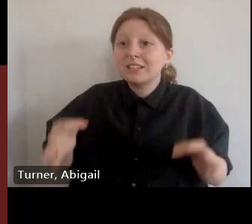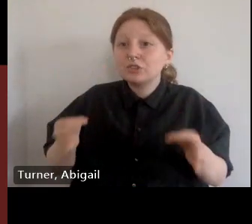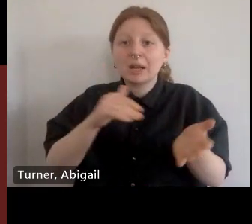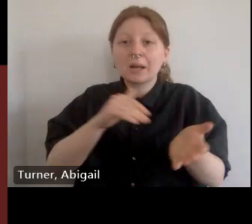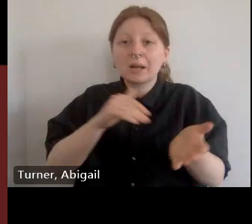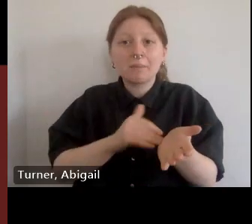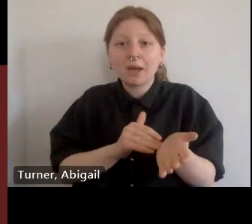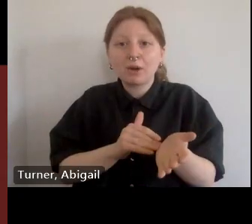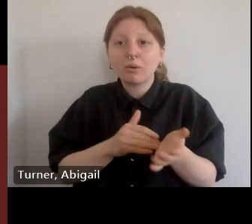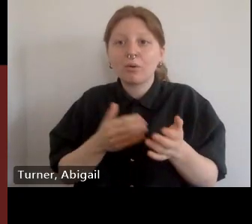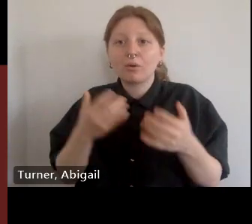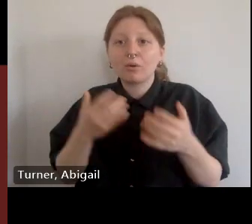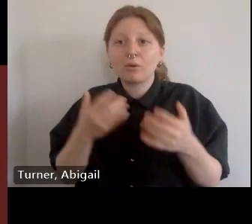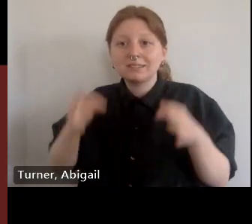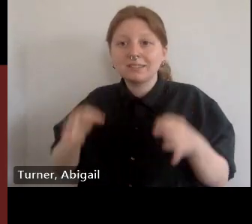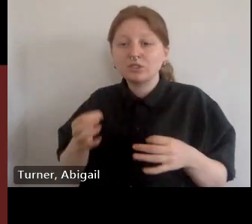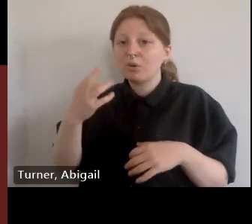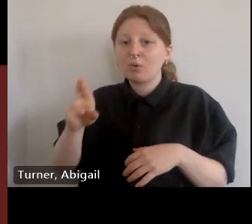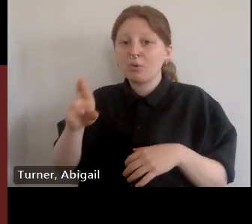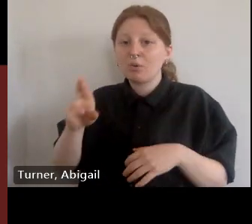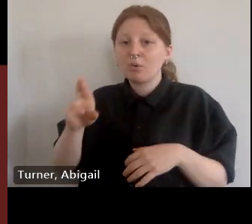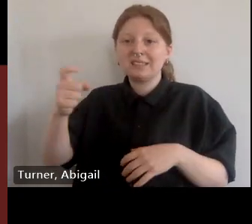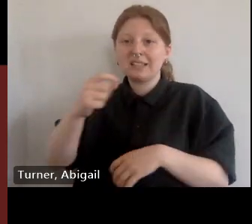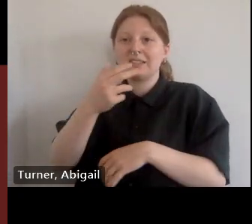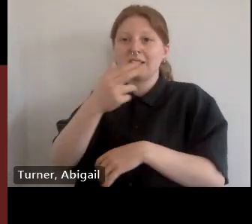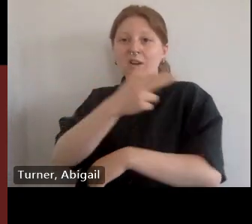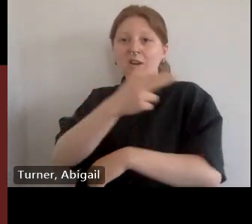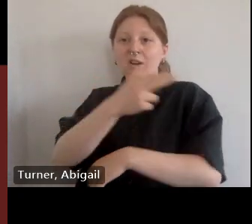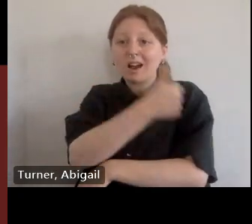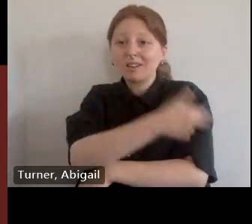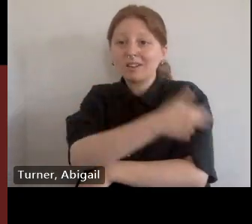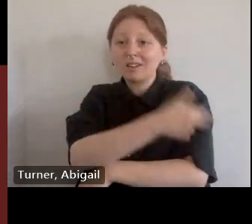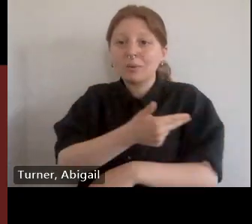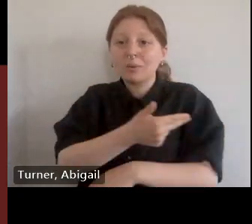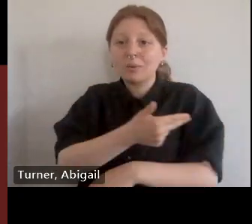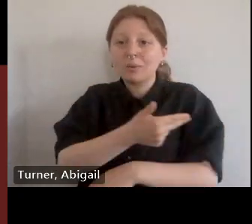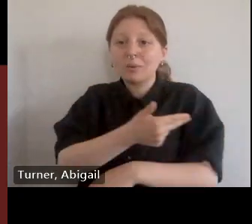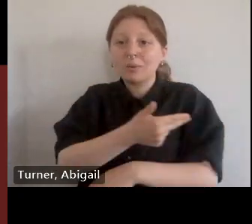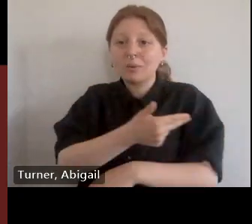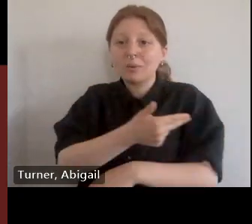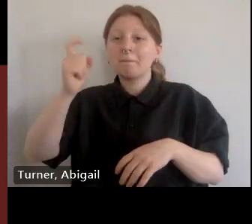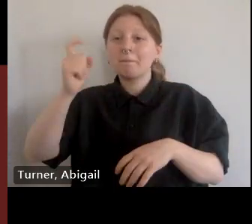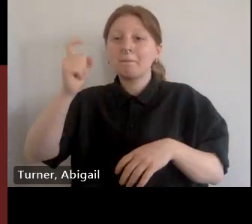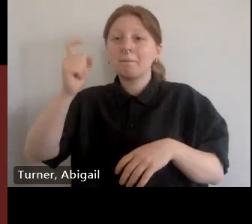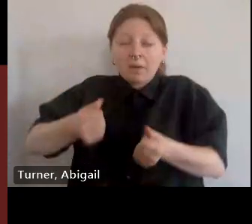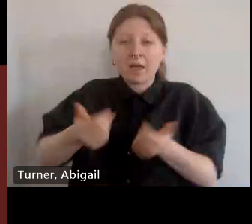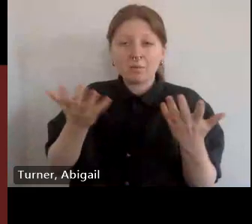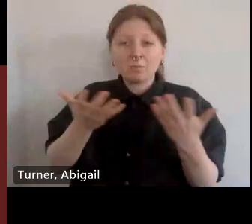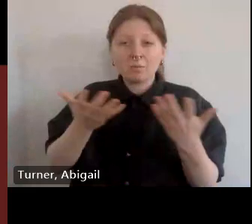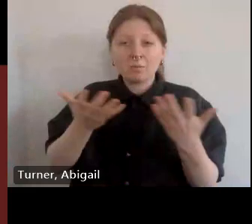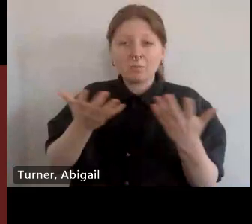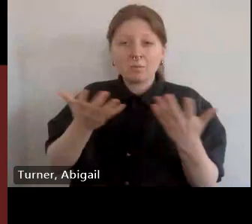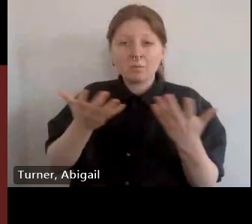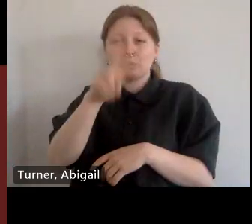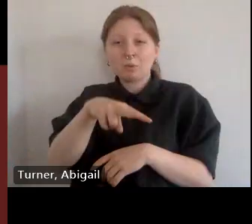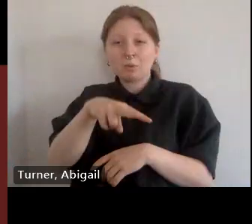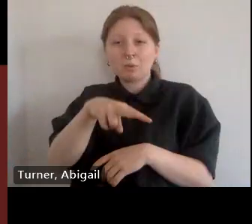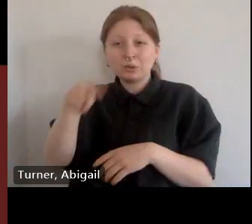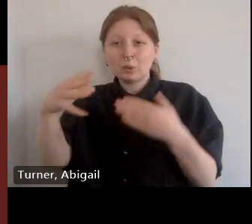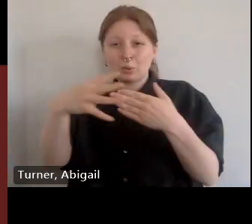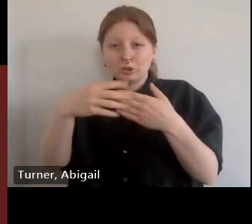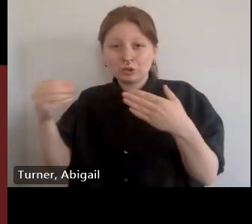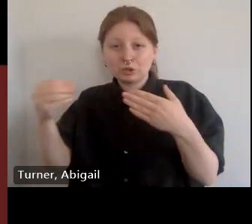specialized care, you have to pay a $22 toll in addition to the probably $30 gas you have to